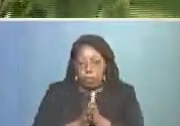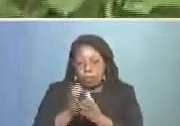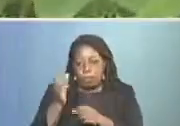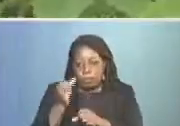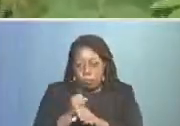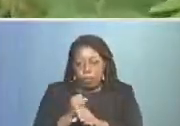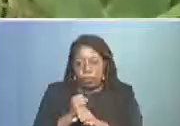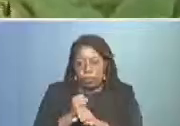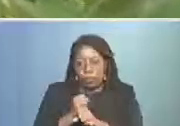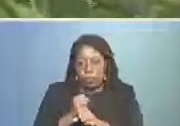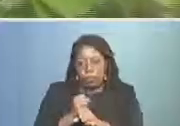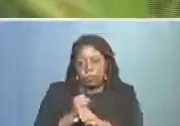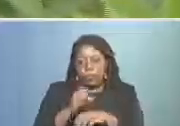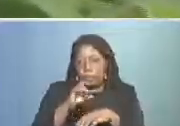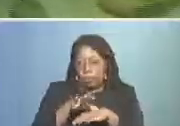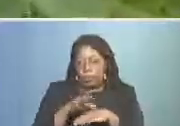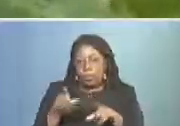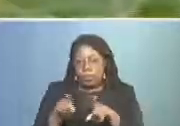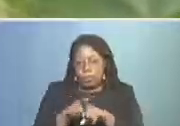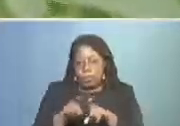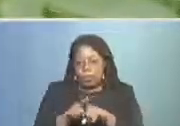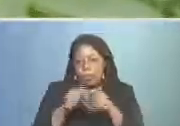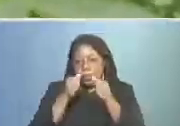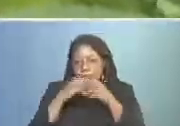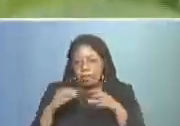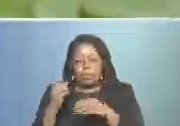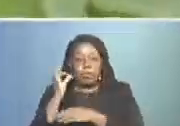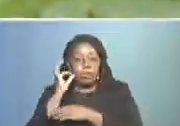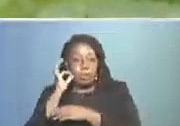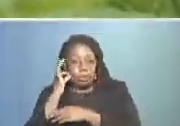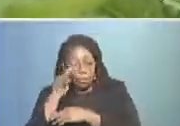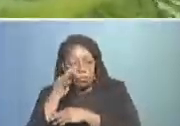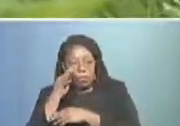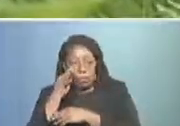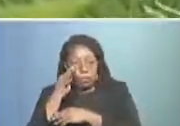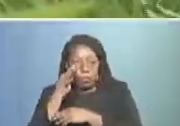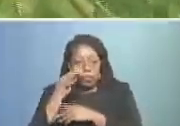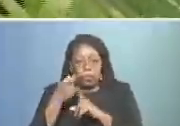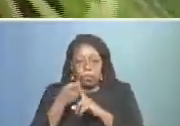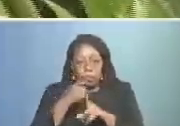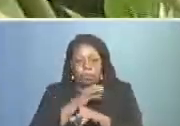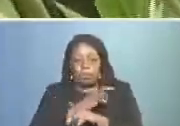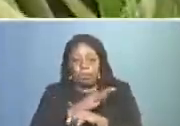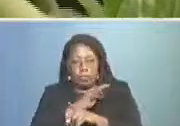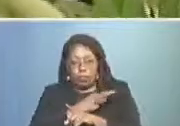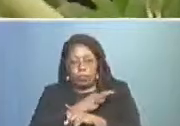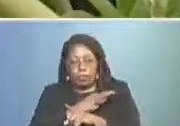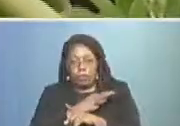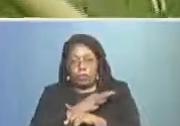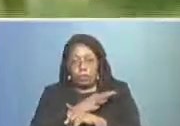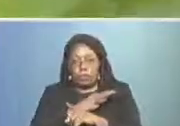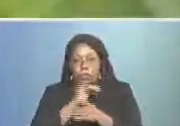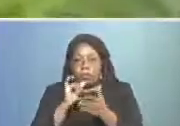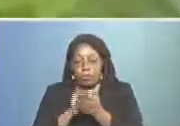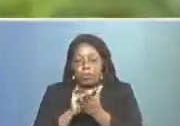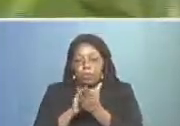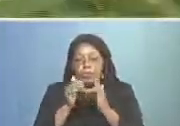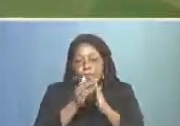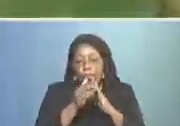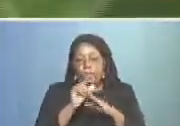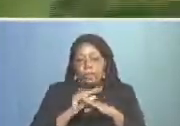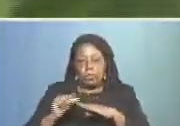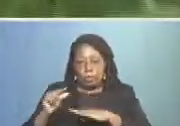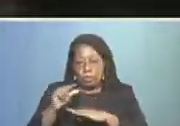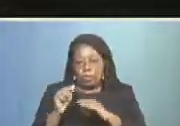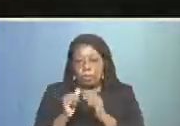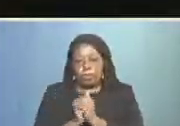neighbors as well. Reportedly always blessed with the fruits of the Fergusons' labor from what has become the community's garden.